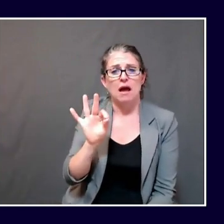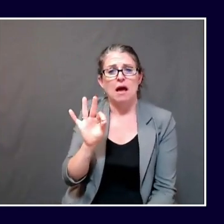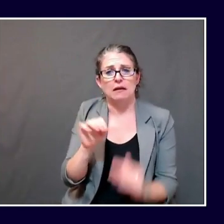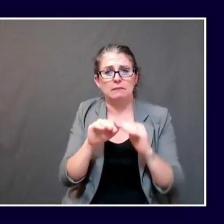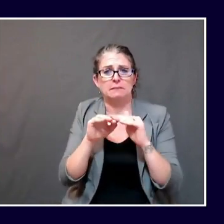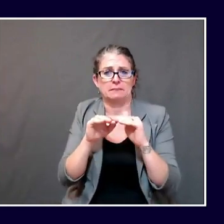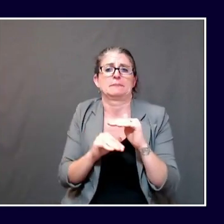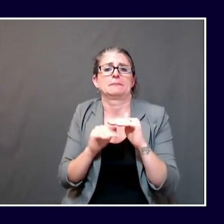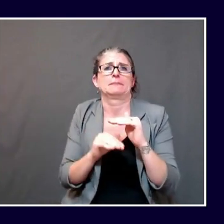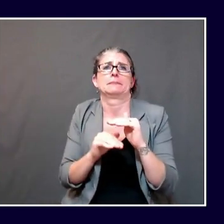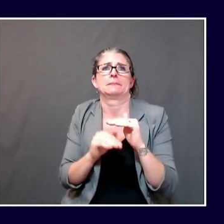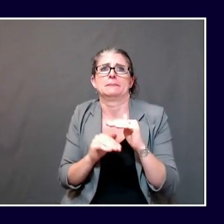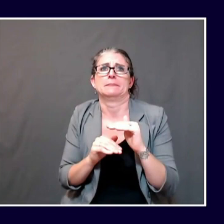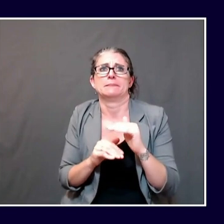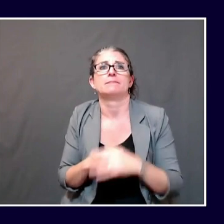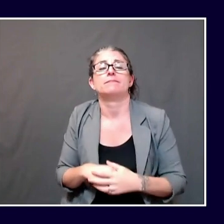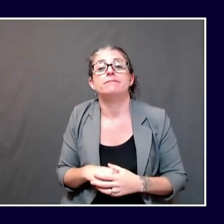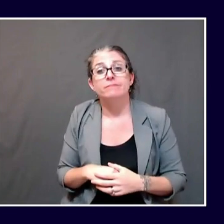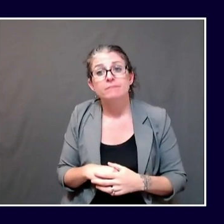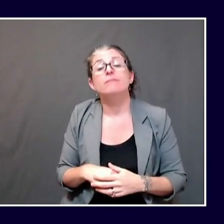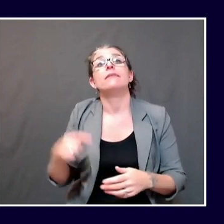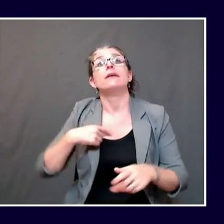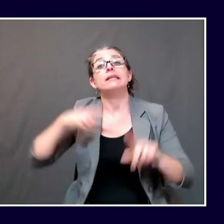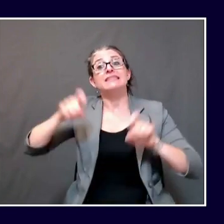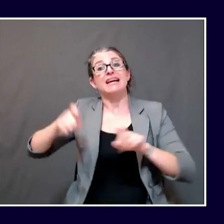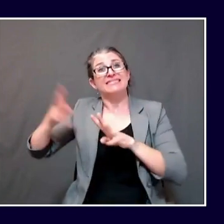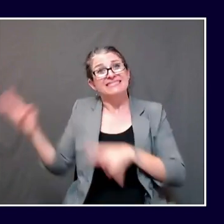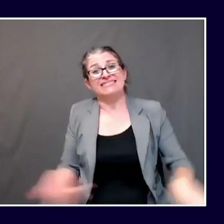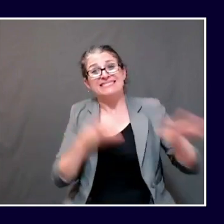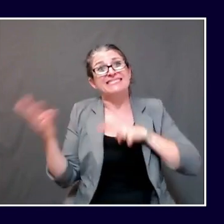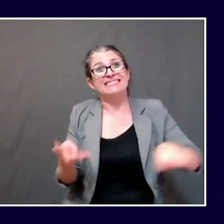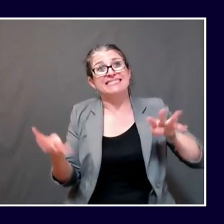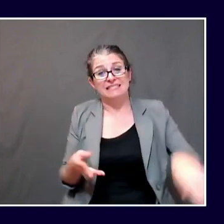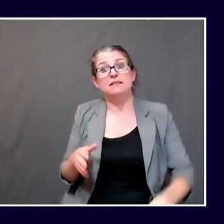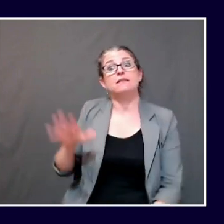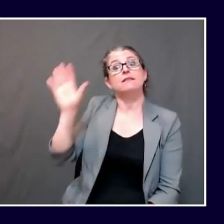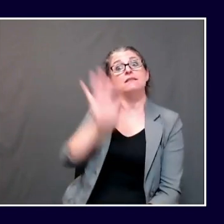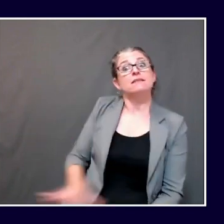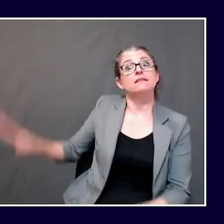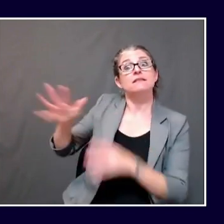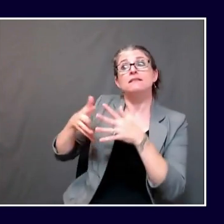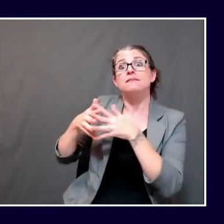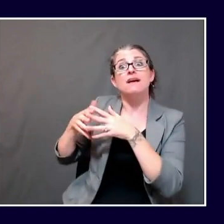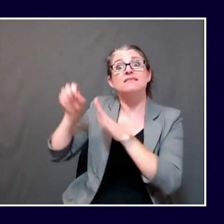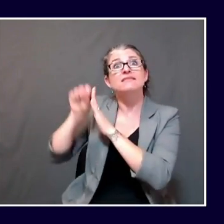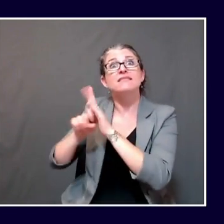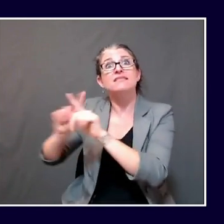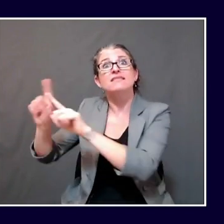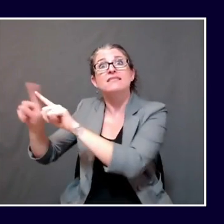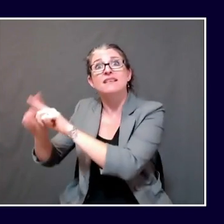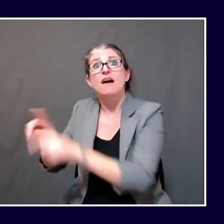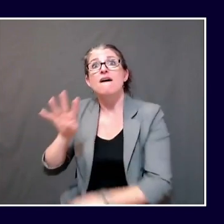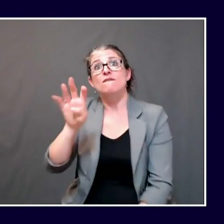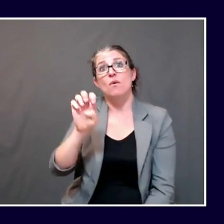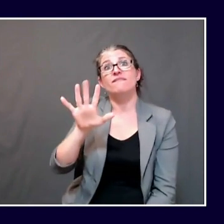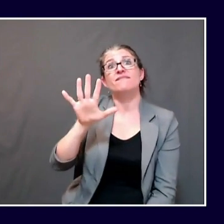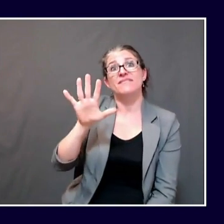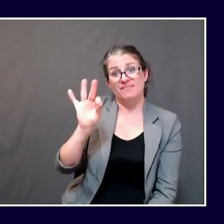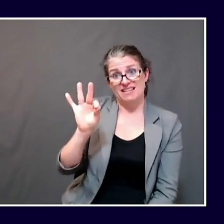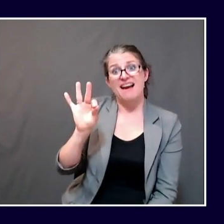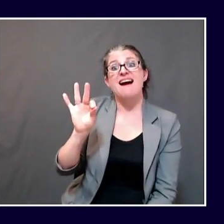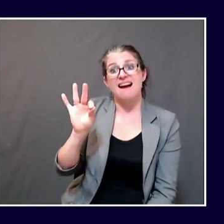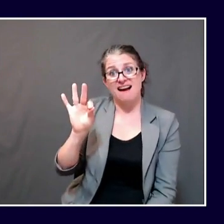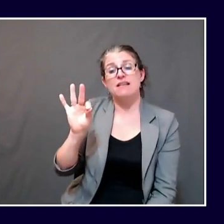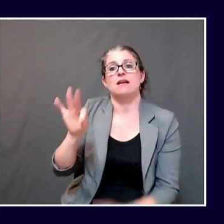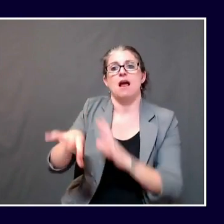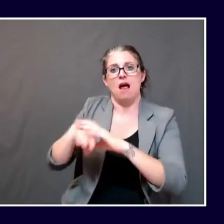459 tests being conducted for every 100,000 people. To put that number in perspective, the national rate